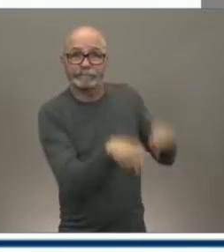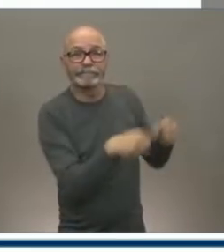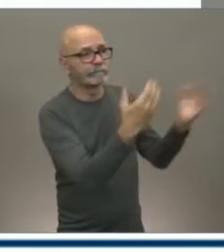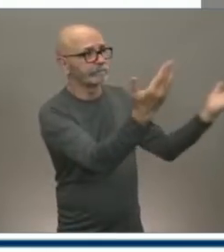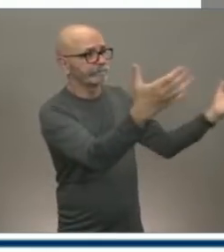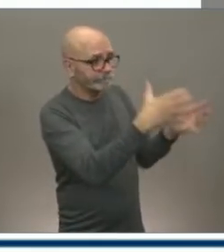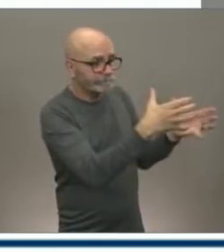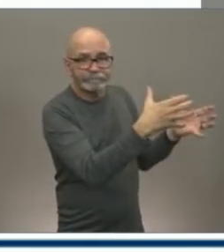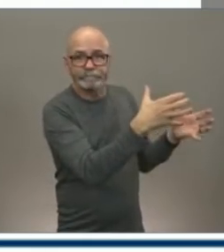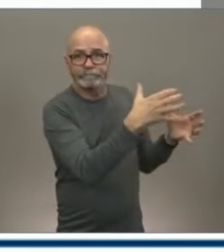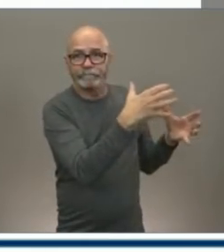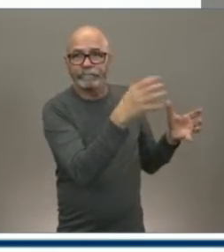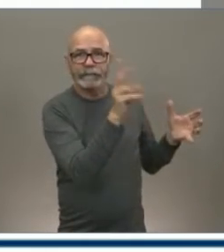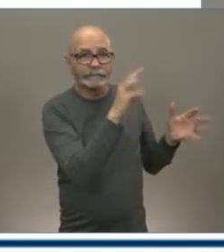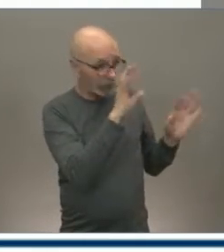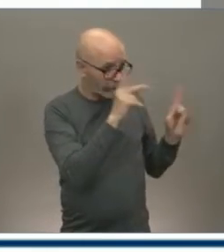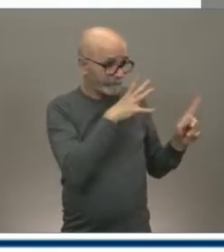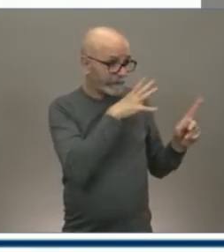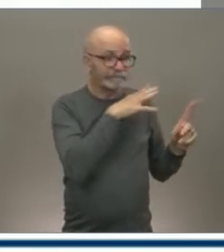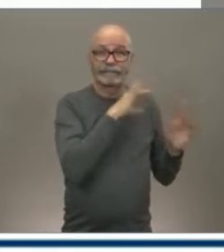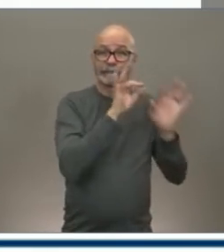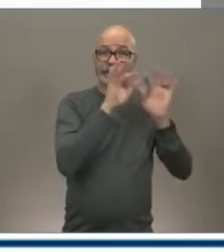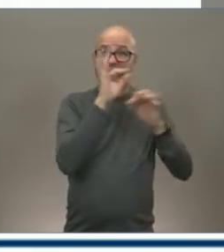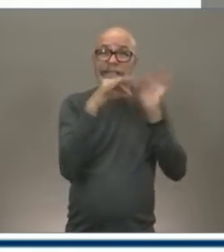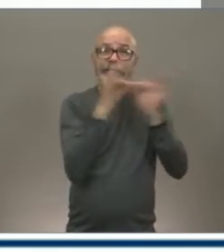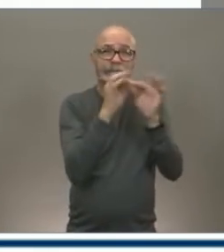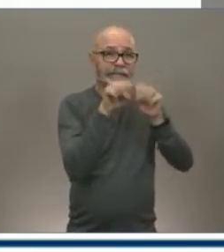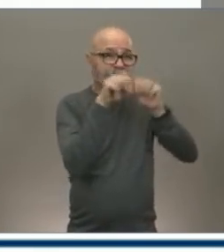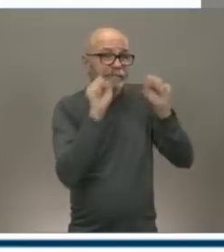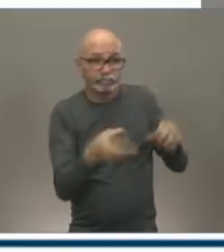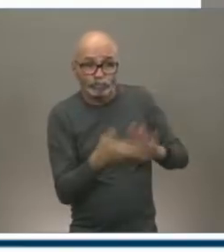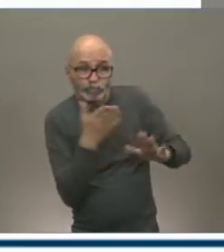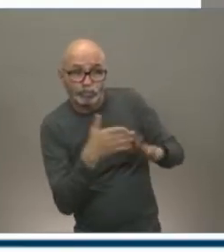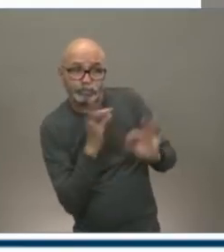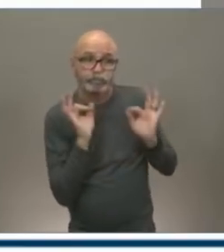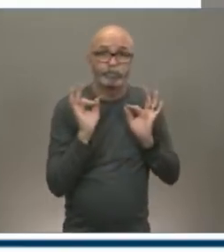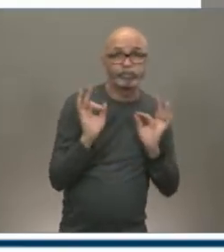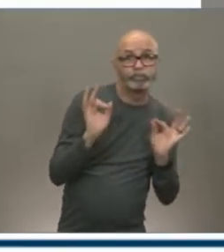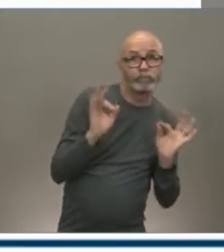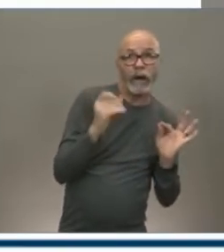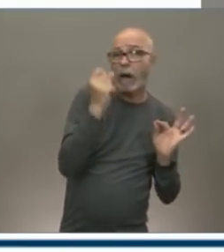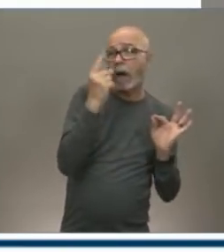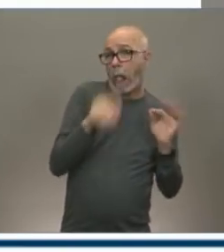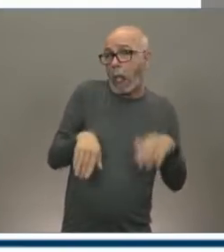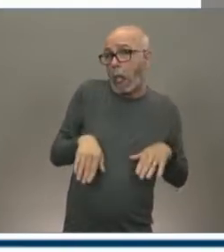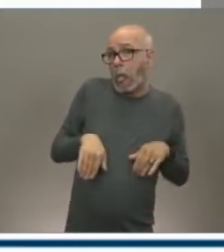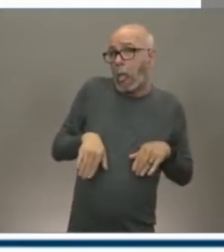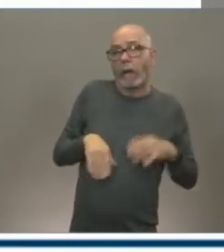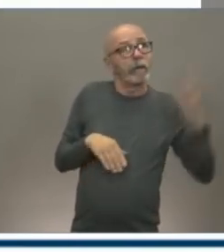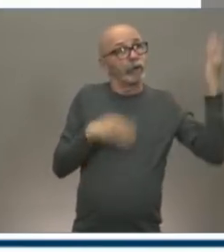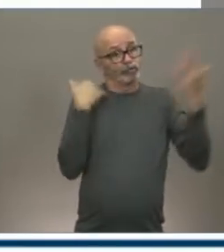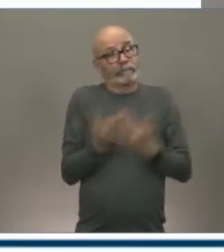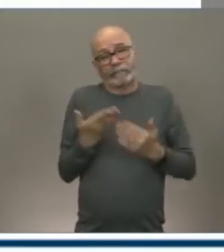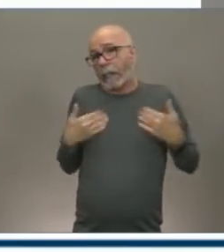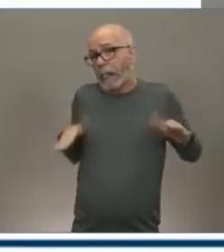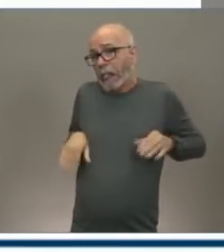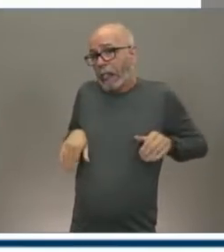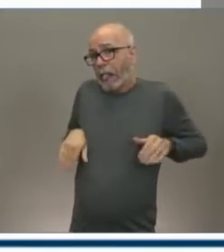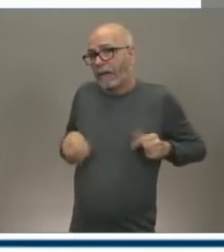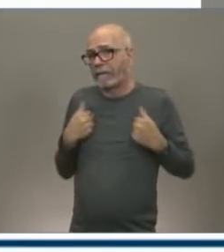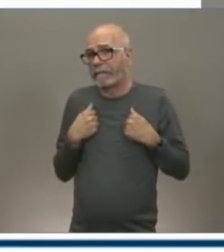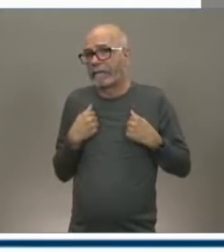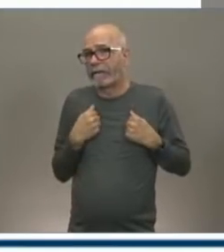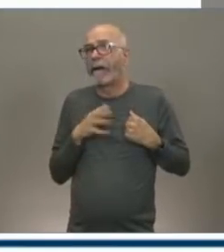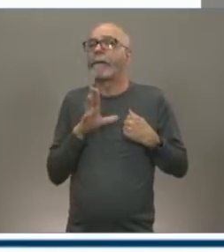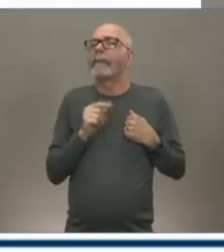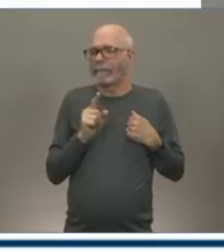to test the system. There's no vaccine this week, but we want to make sure that all that mechanism of distributing a product that